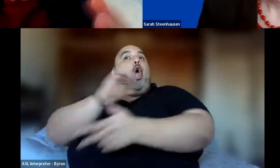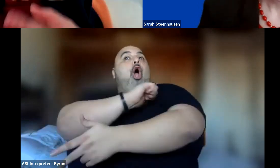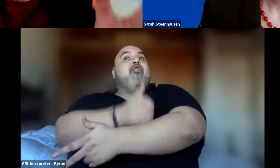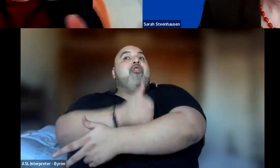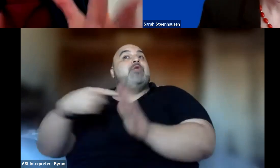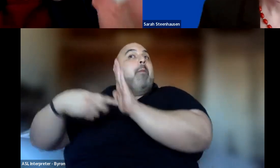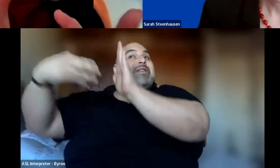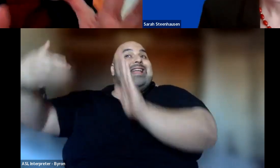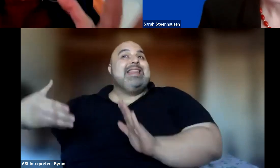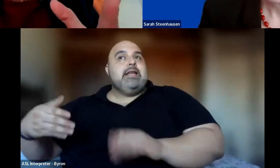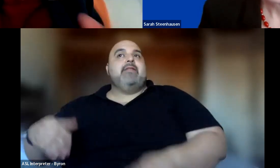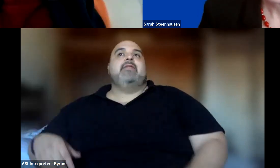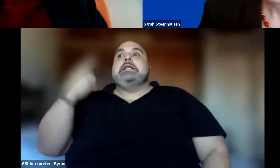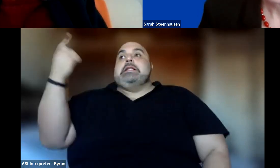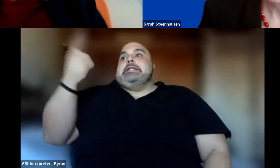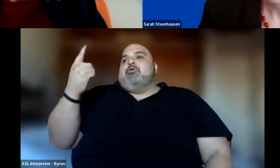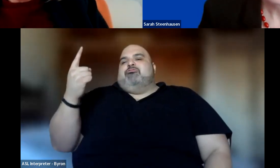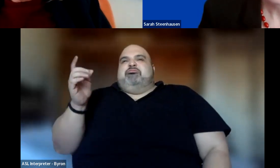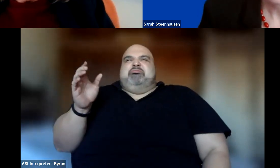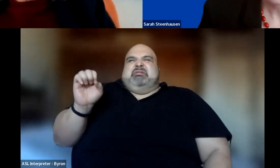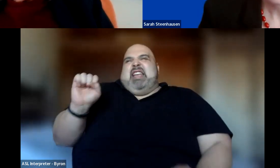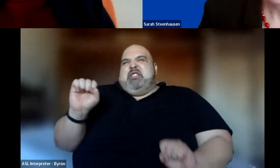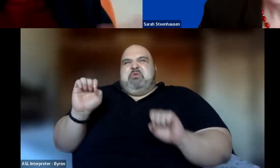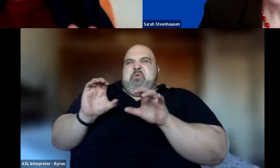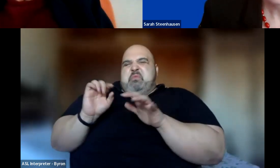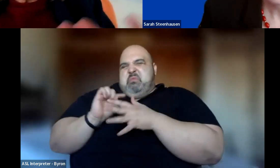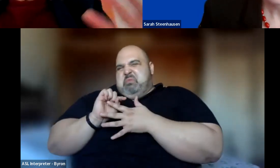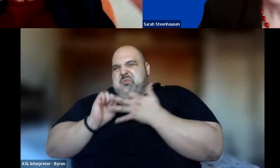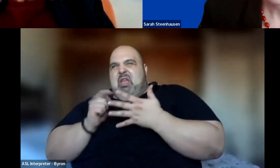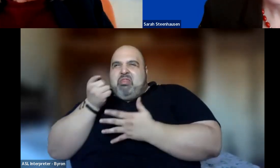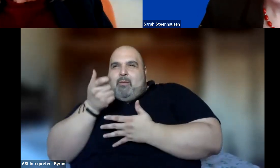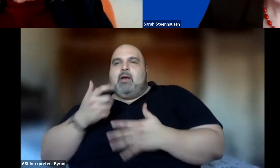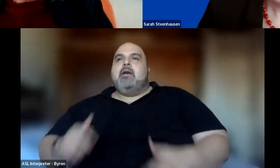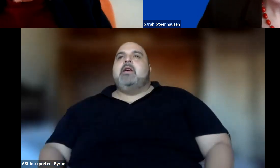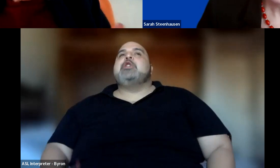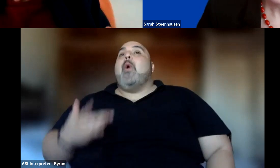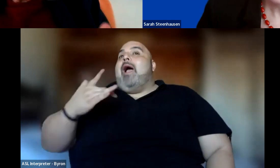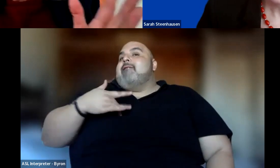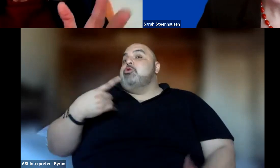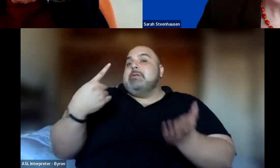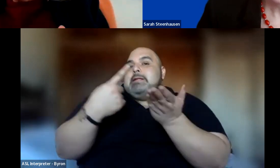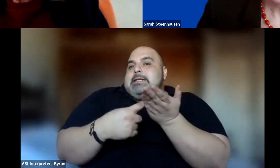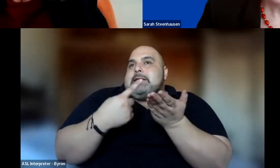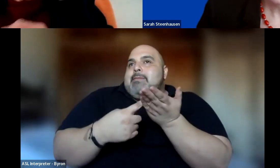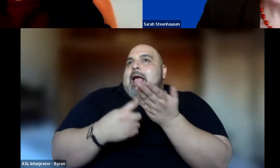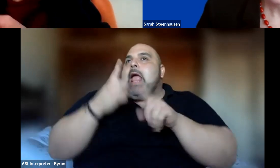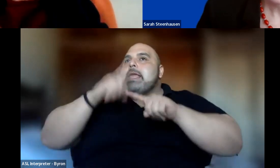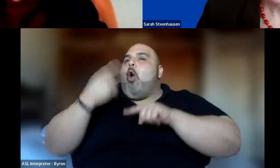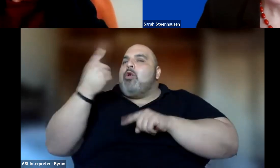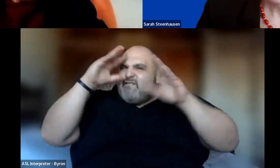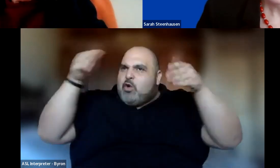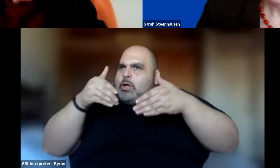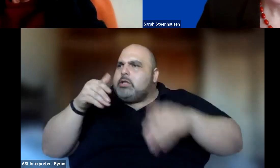to, sort of in between those things, right? But I feel like the discussion can't just focus on what